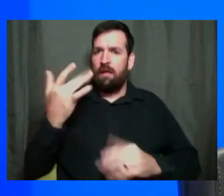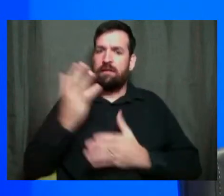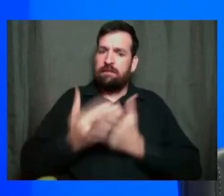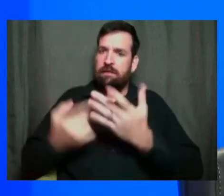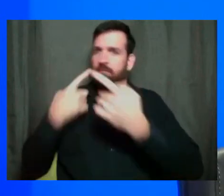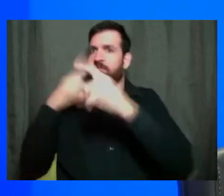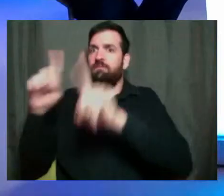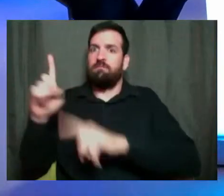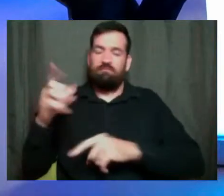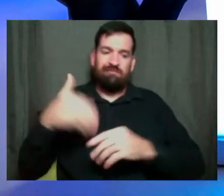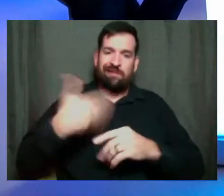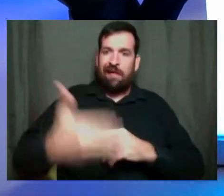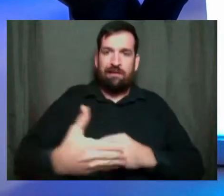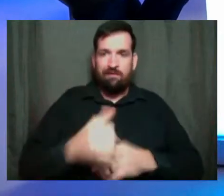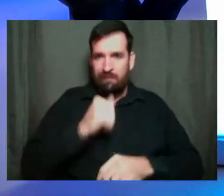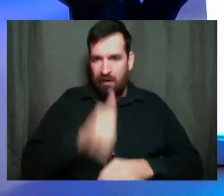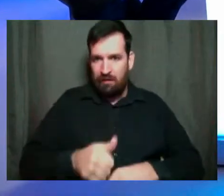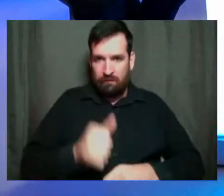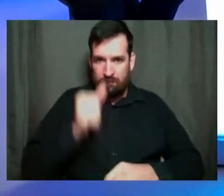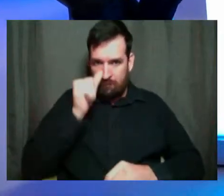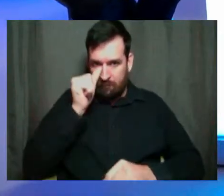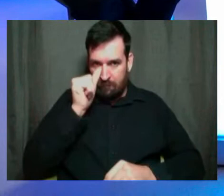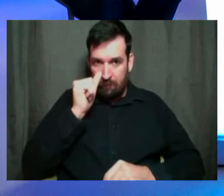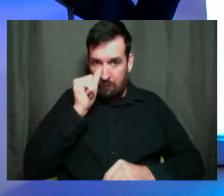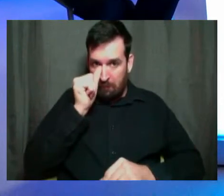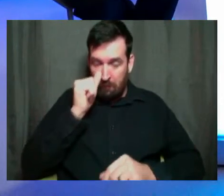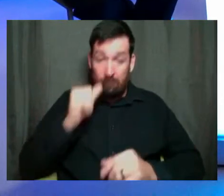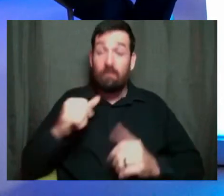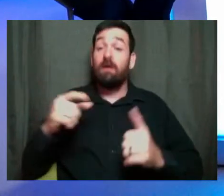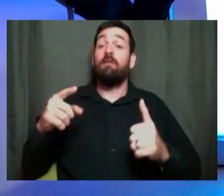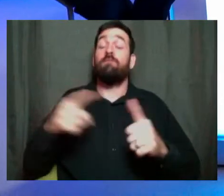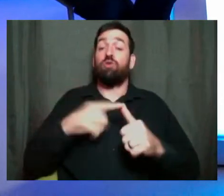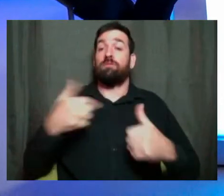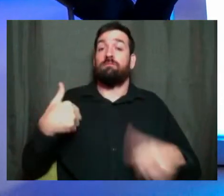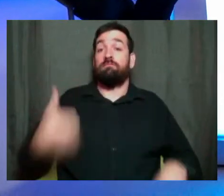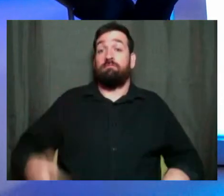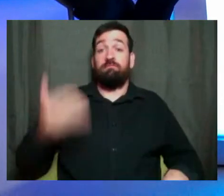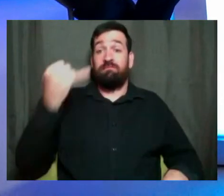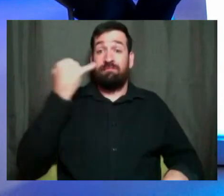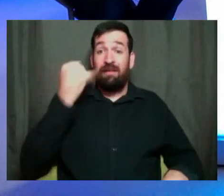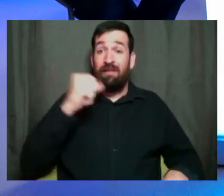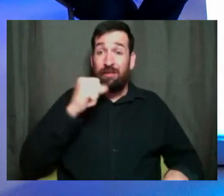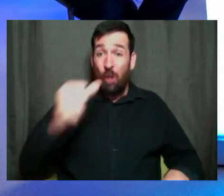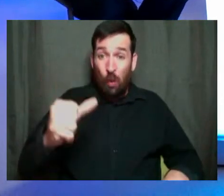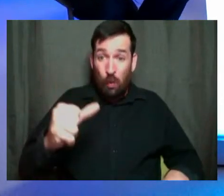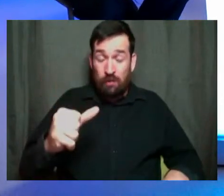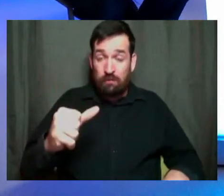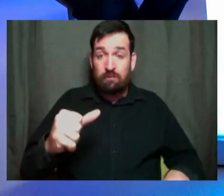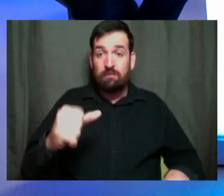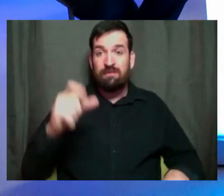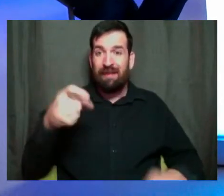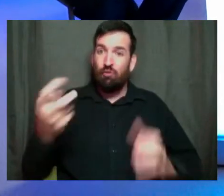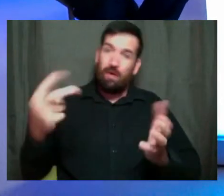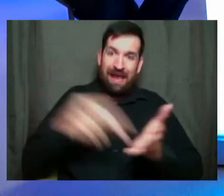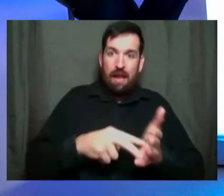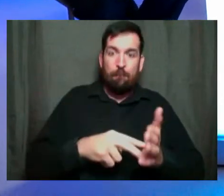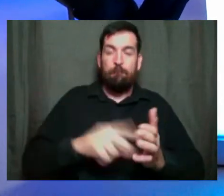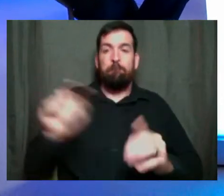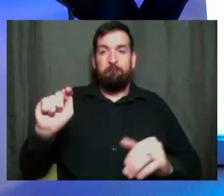patient struggles with it. But I think Here's a couple of stories. First of all, if I don't wear it, I have to get up and pee 5 times a night, which we Yes. know, right? Because